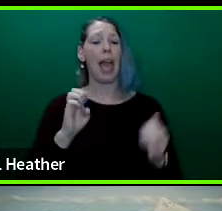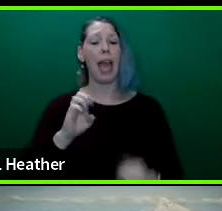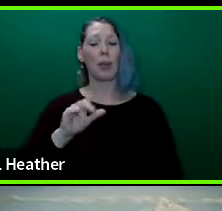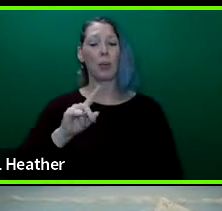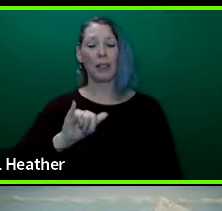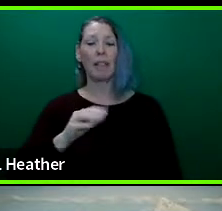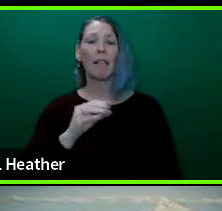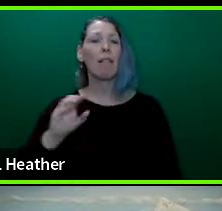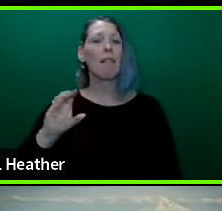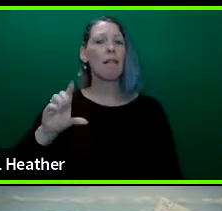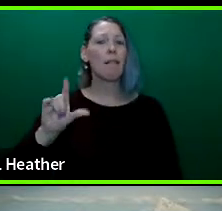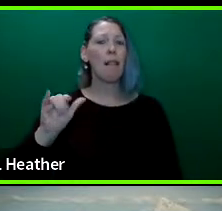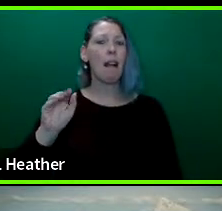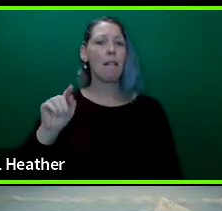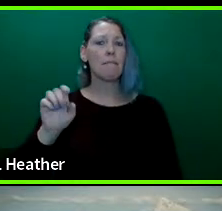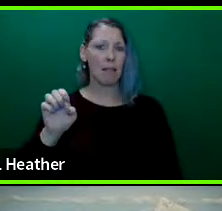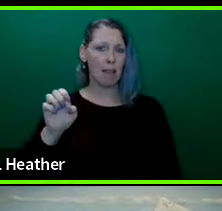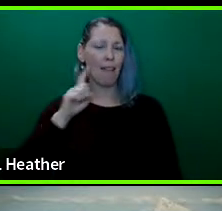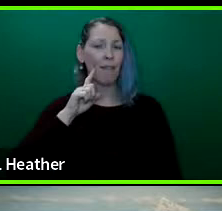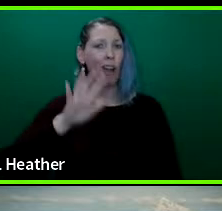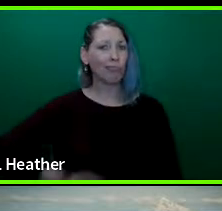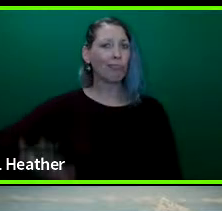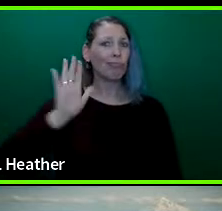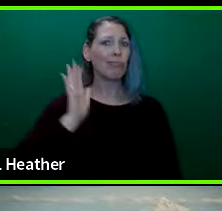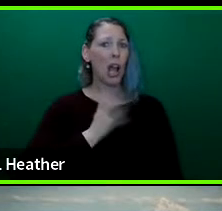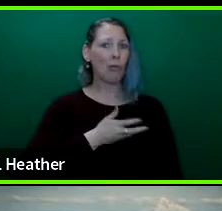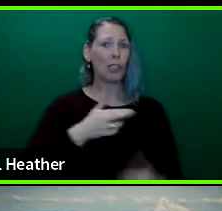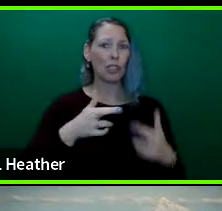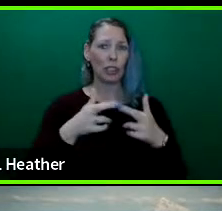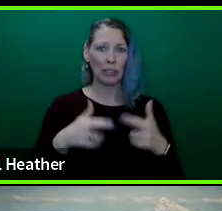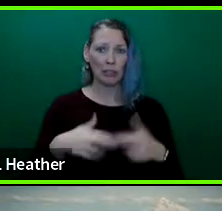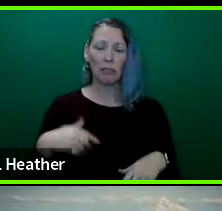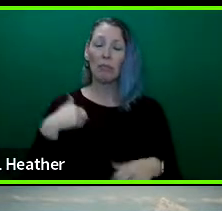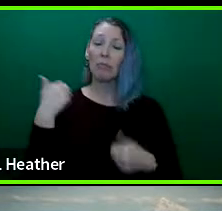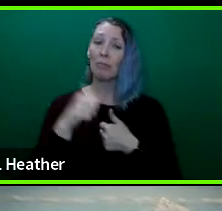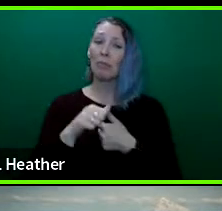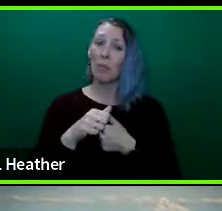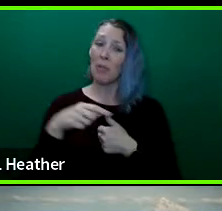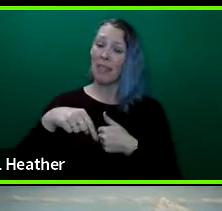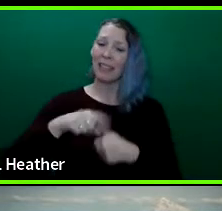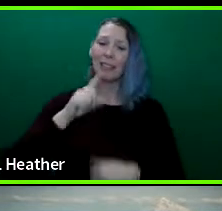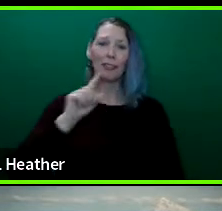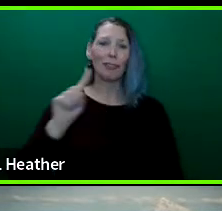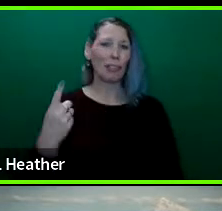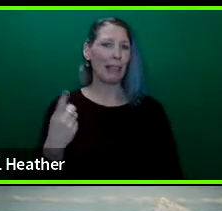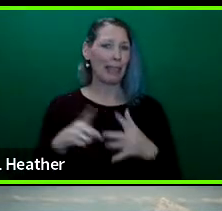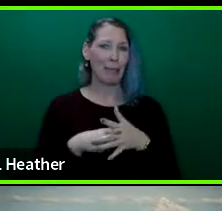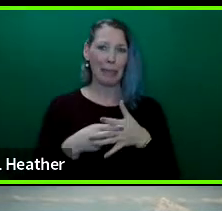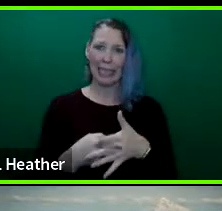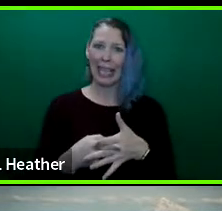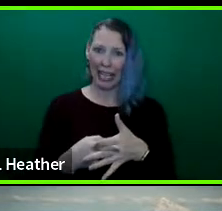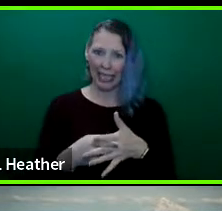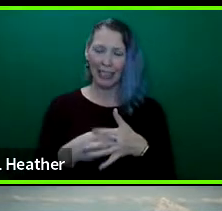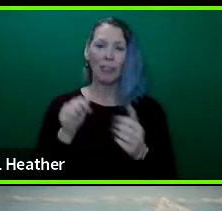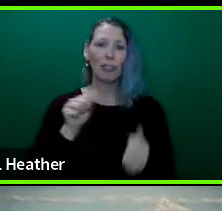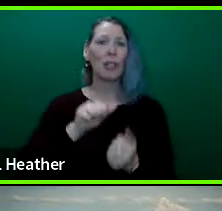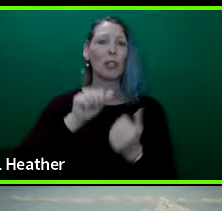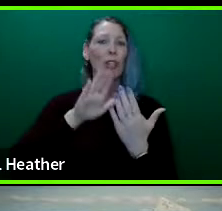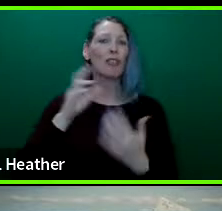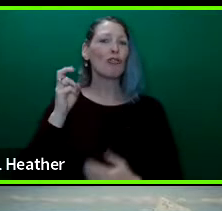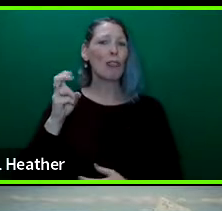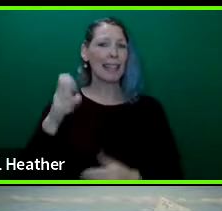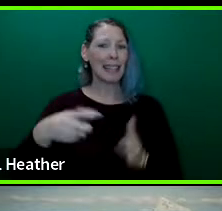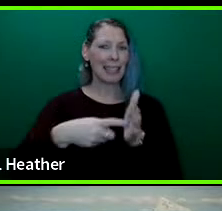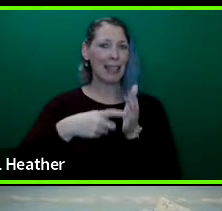across our region. We recognize the LPA is just the beginning and to addressing the transit demand in